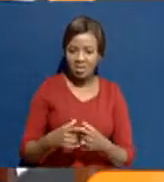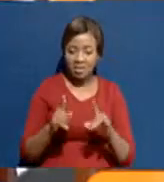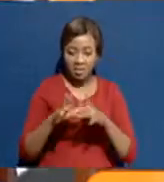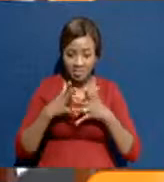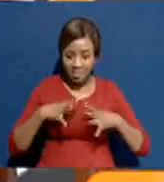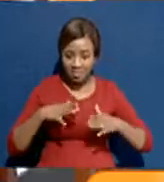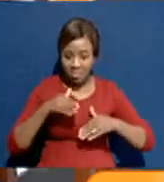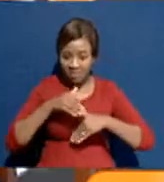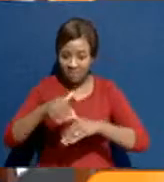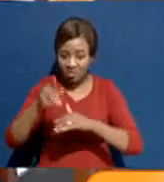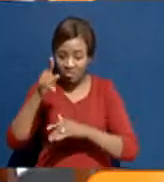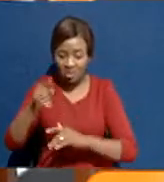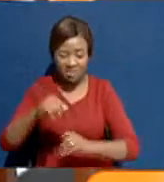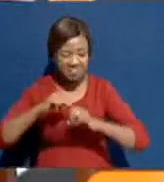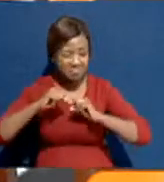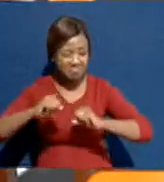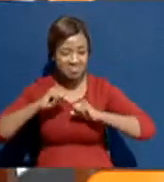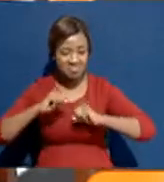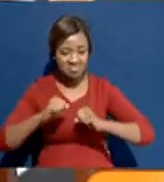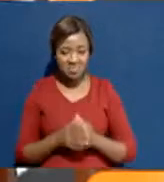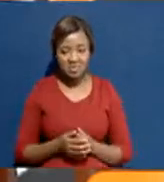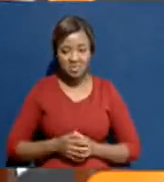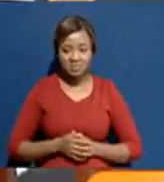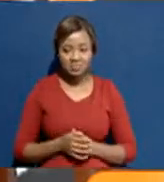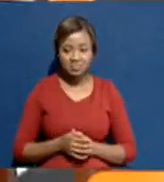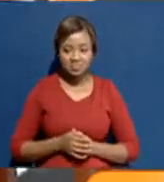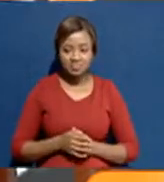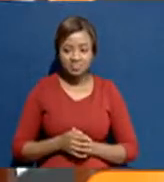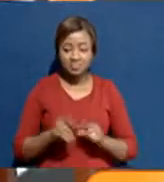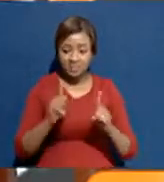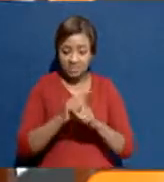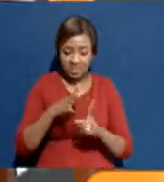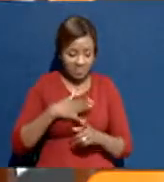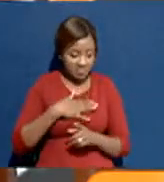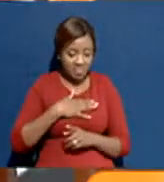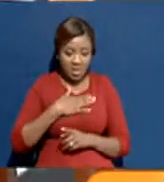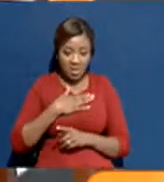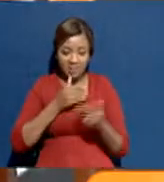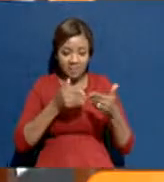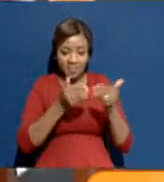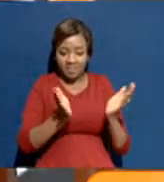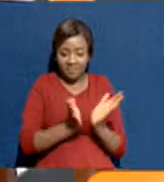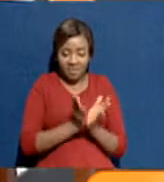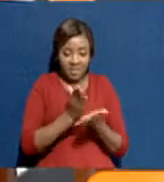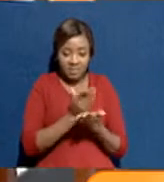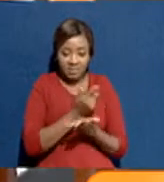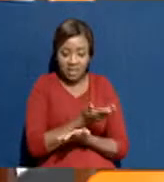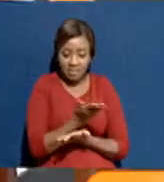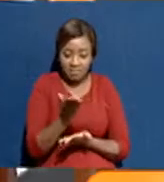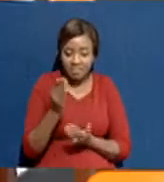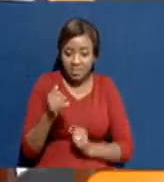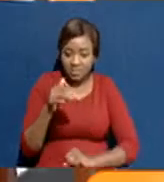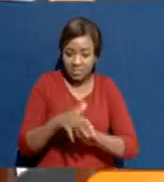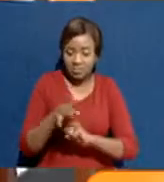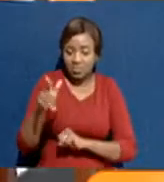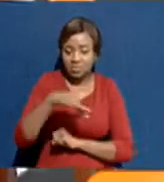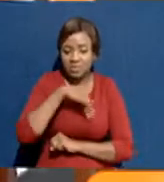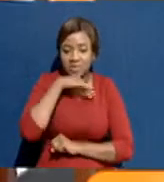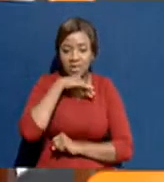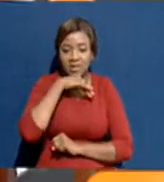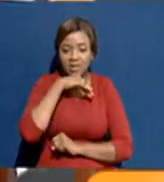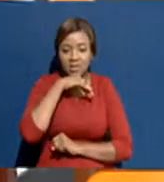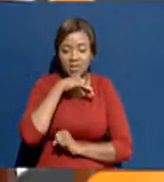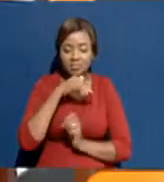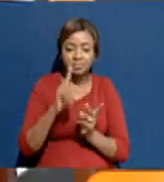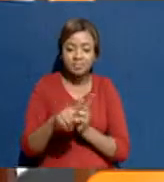following, even from my own friends and my family who are supporting him. And so he has support, of course, in the